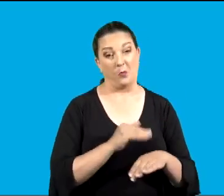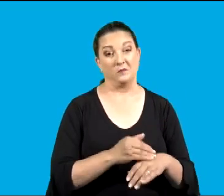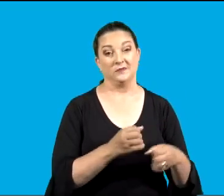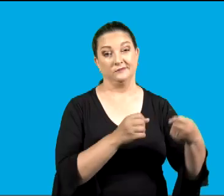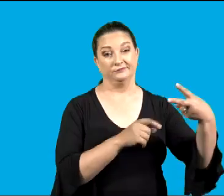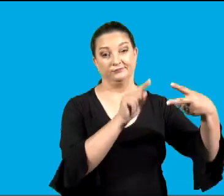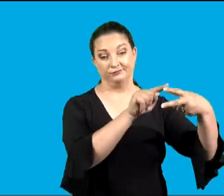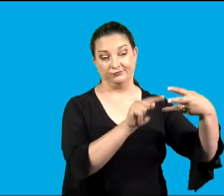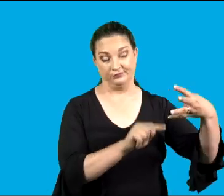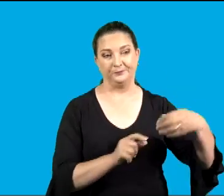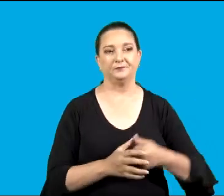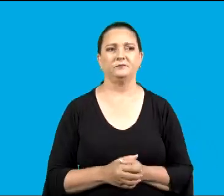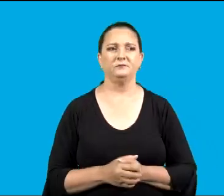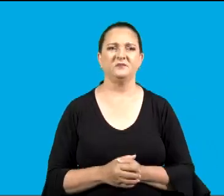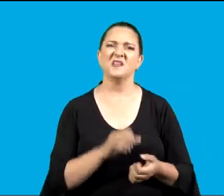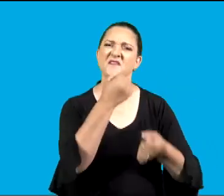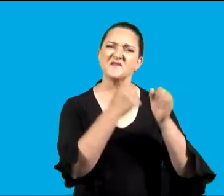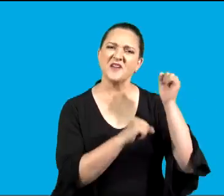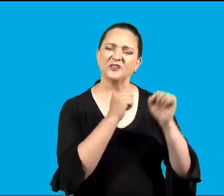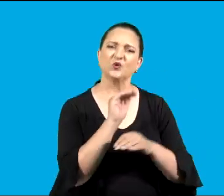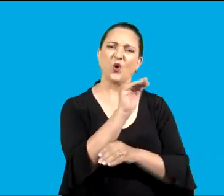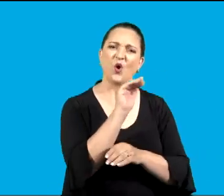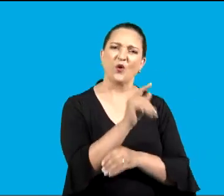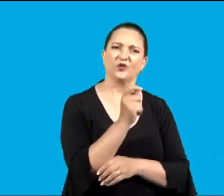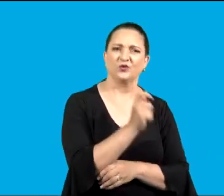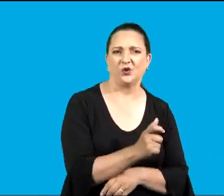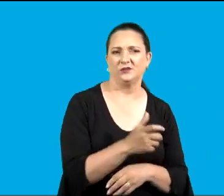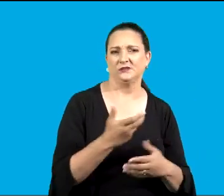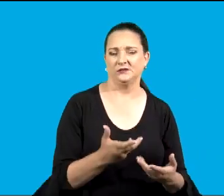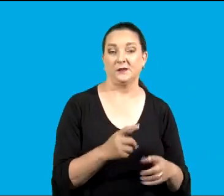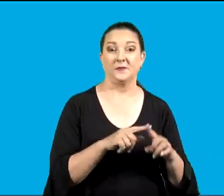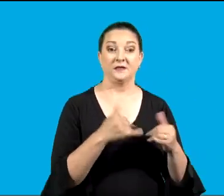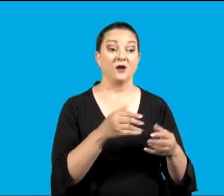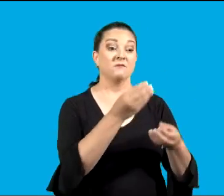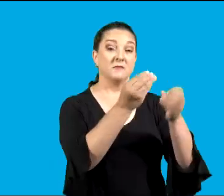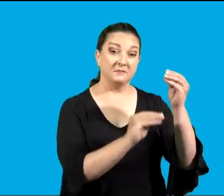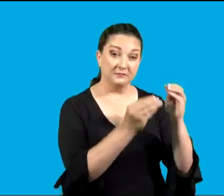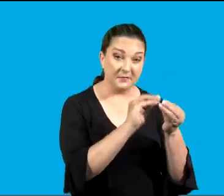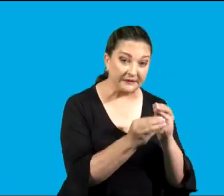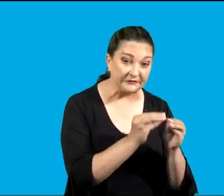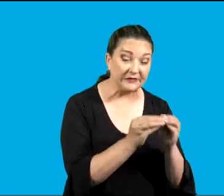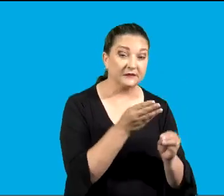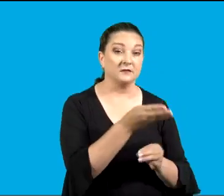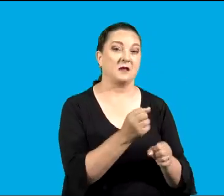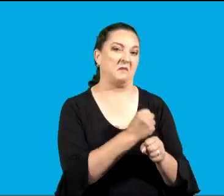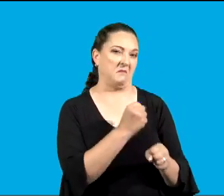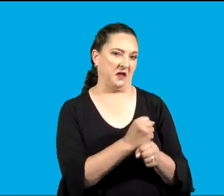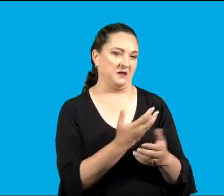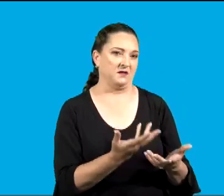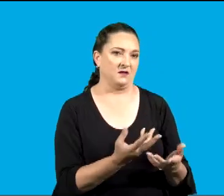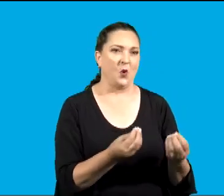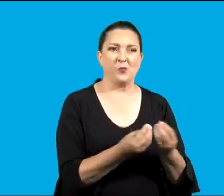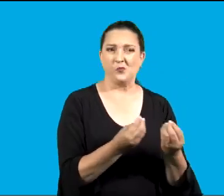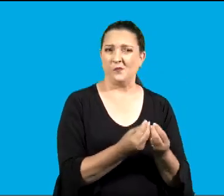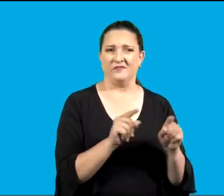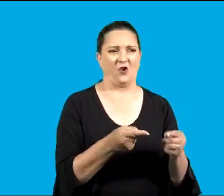problems. Factory overhead cost. It is indirect cost associated with manufacturing a product